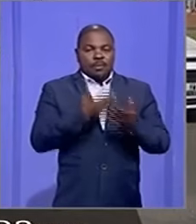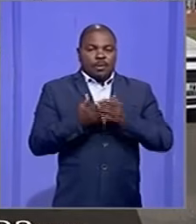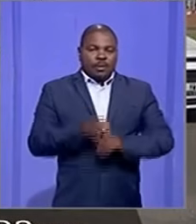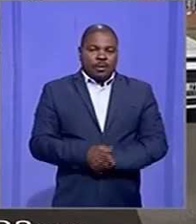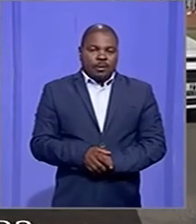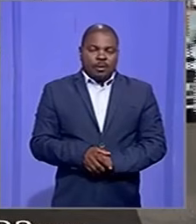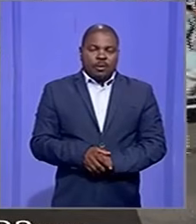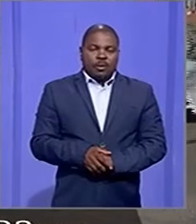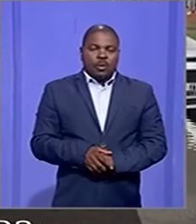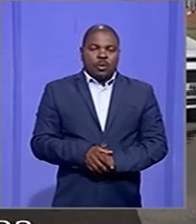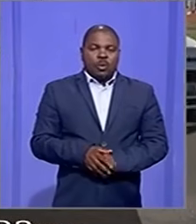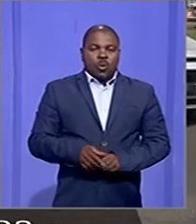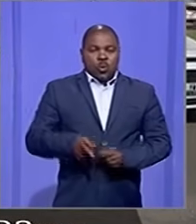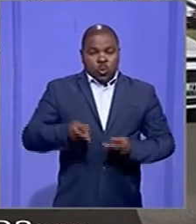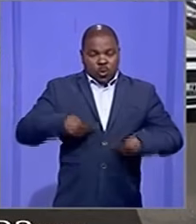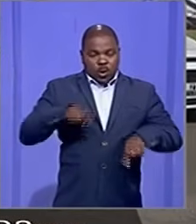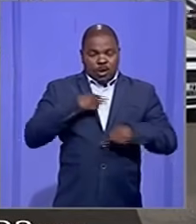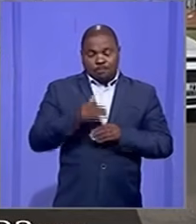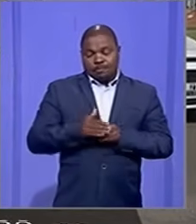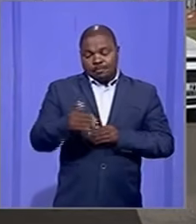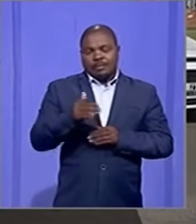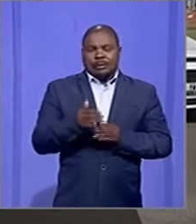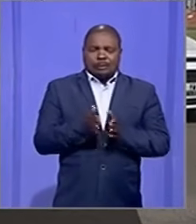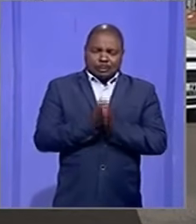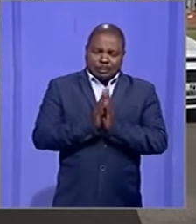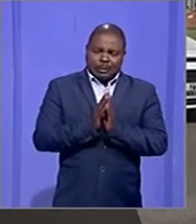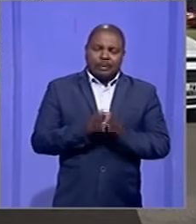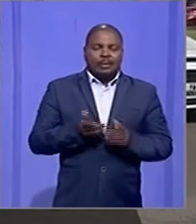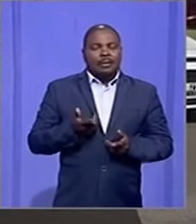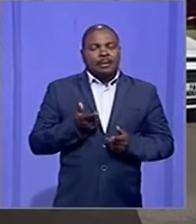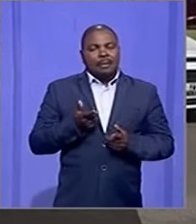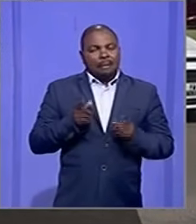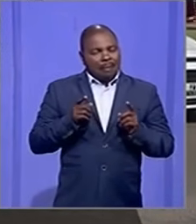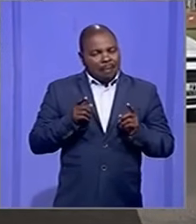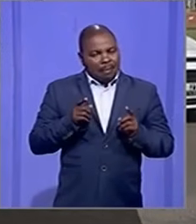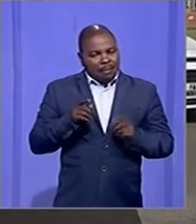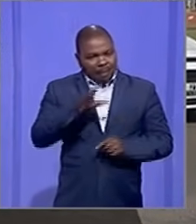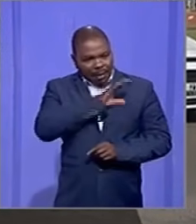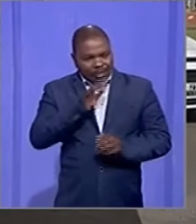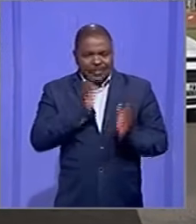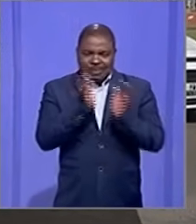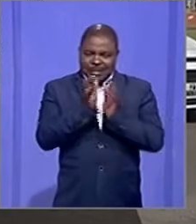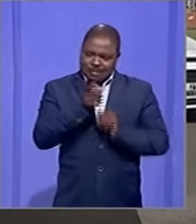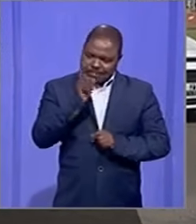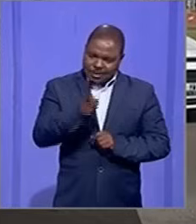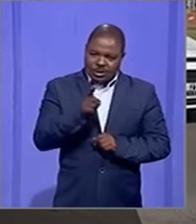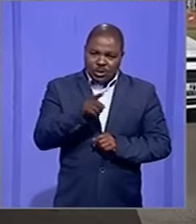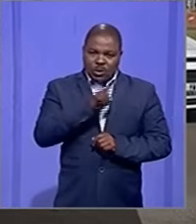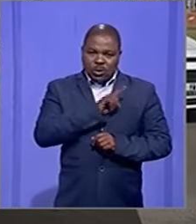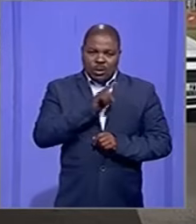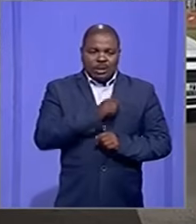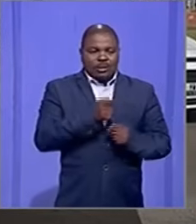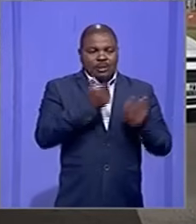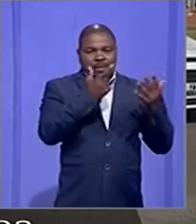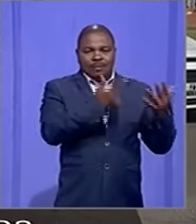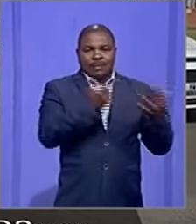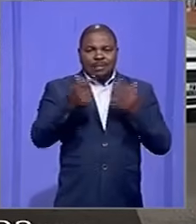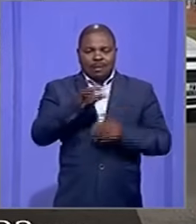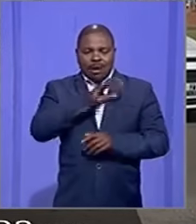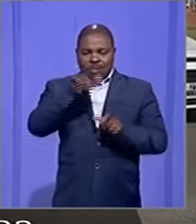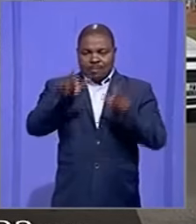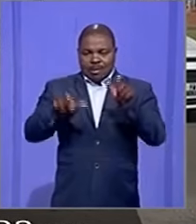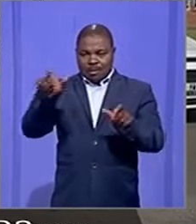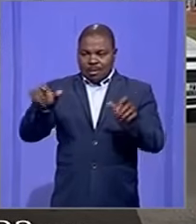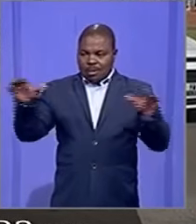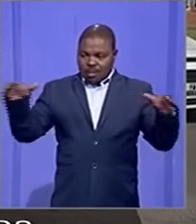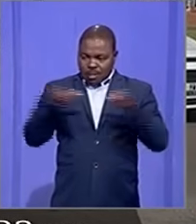to request a very urgent council meeting. You have to understand that it's council, the 77 councillors that appoint